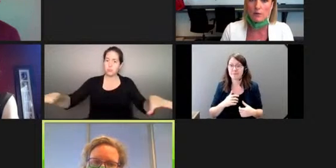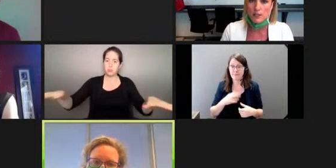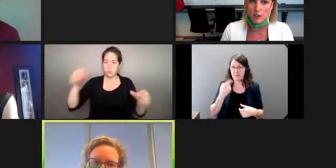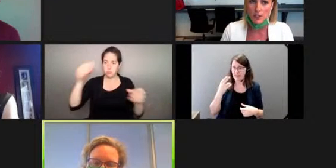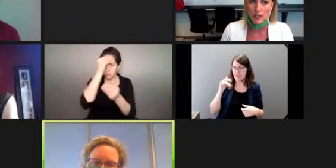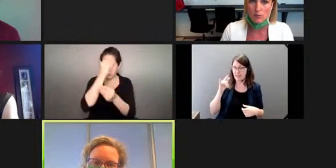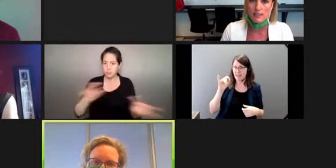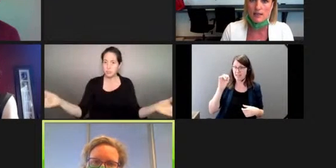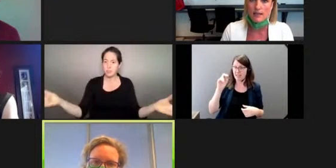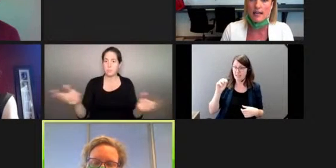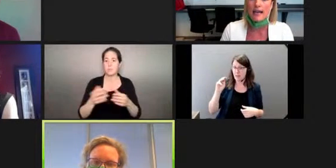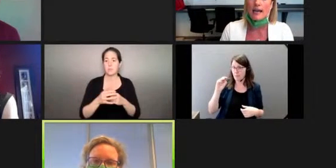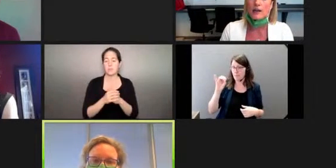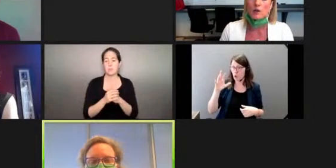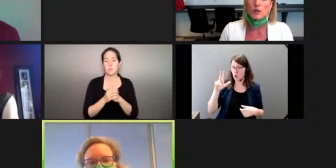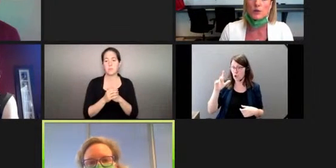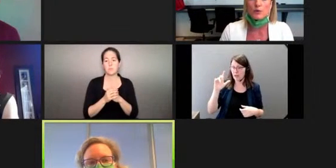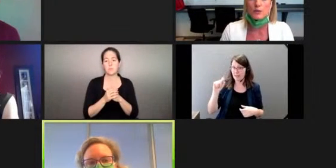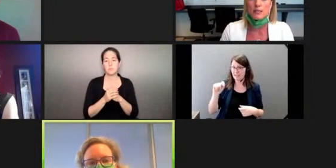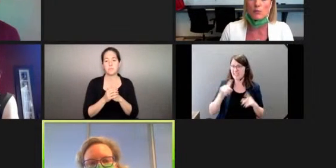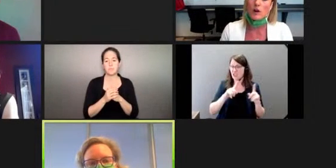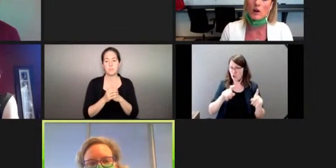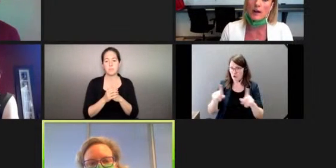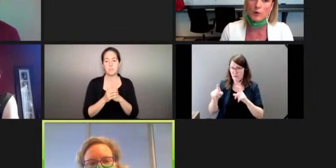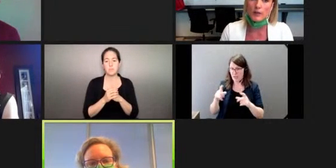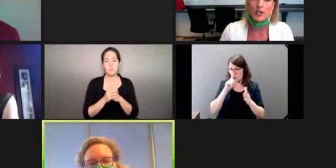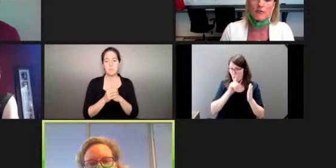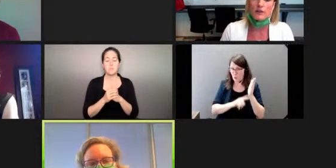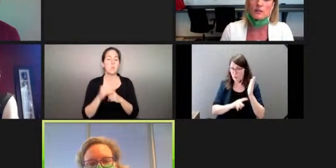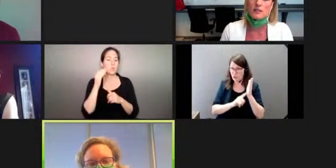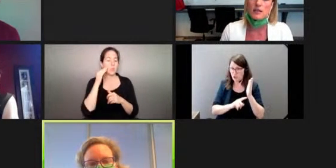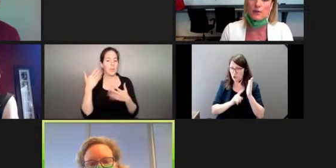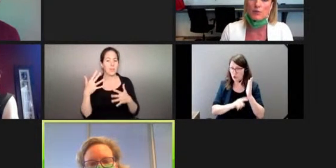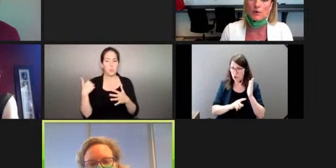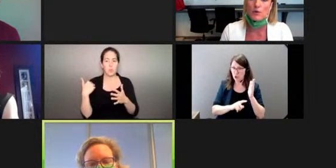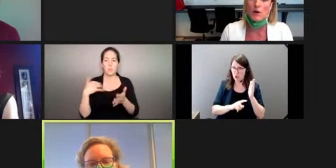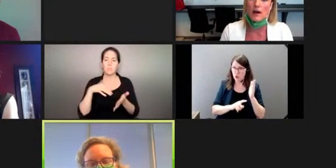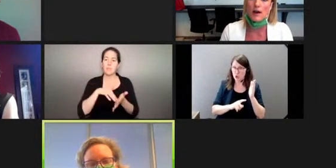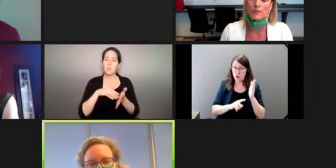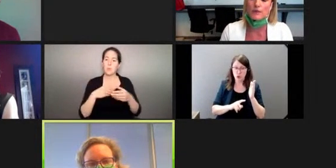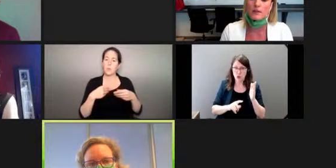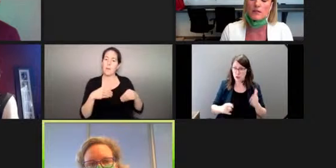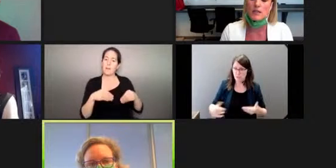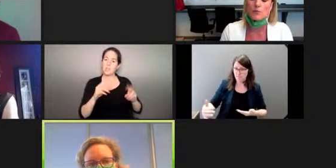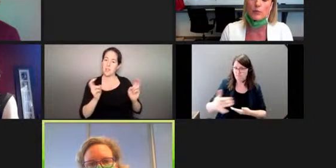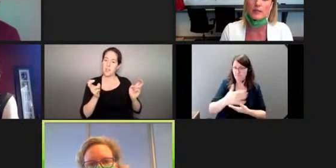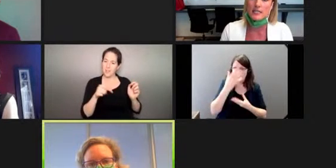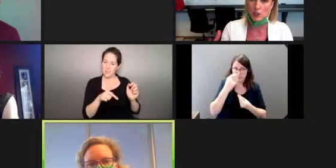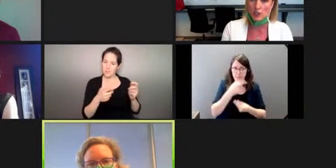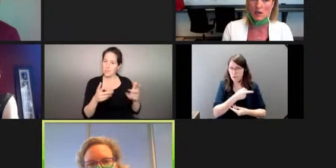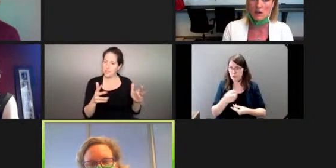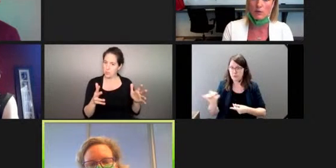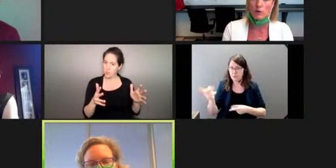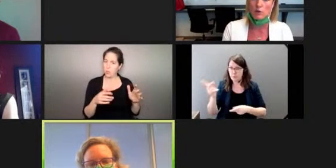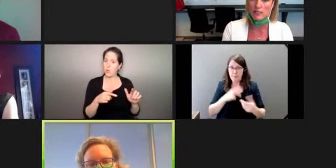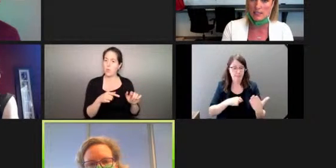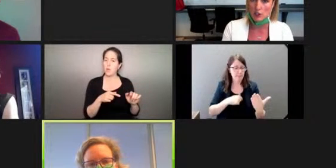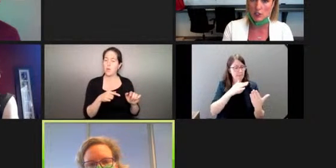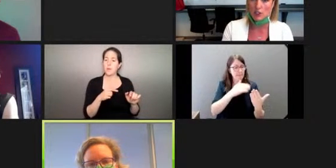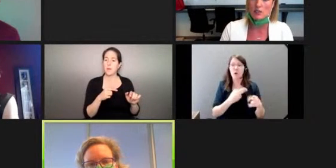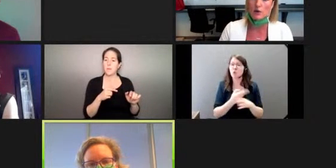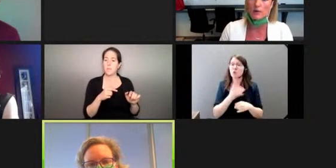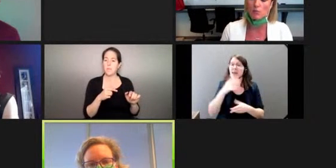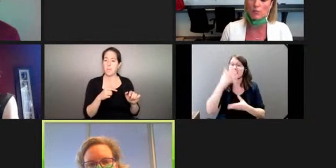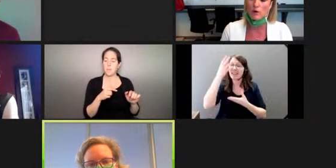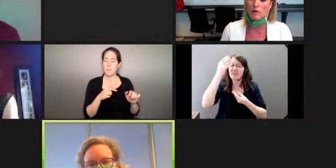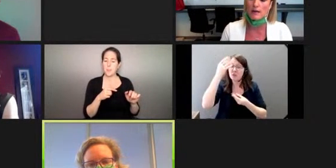market research that was done, and also through some of our outreach efforts done through the implementation of the most recent changes